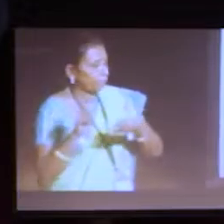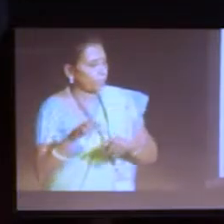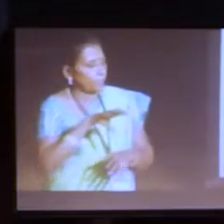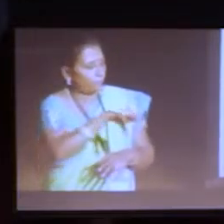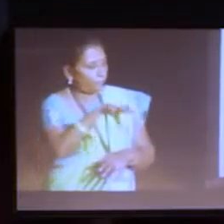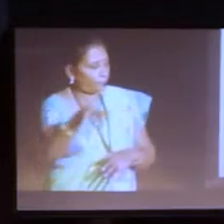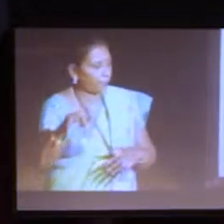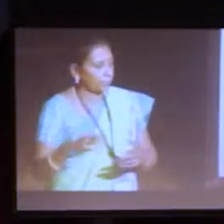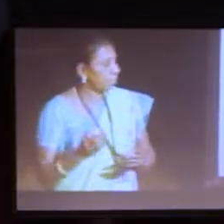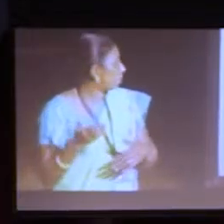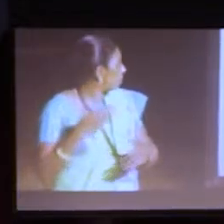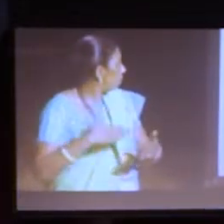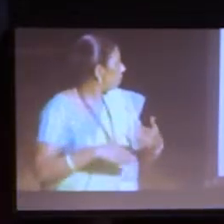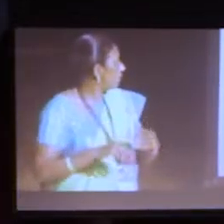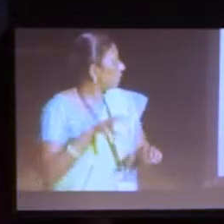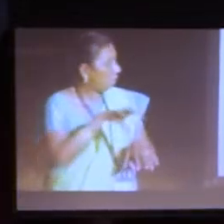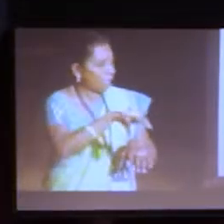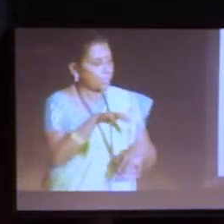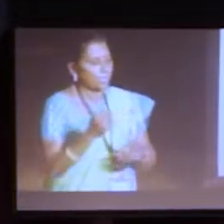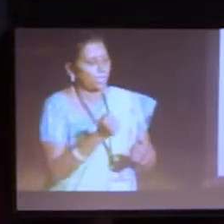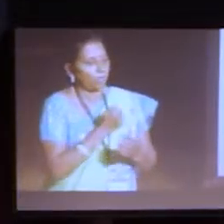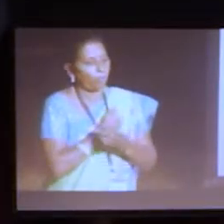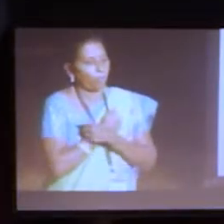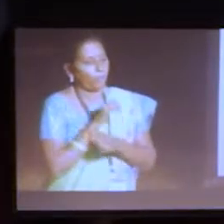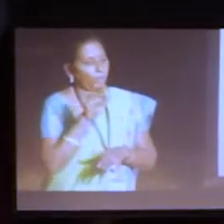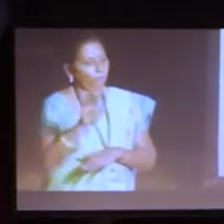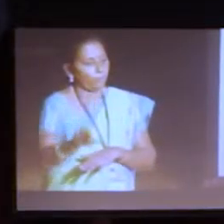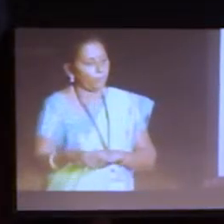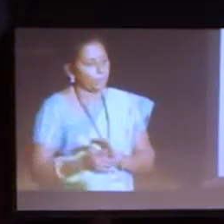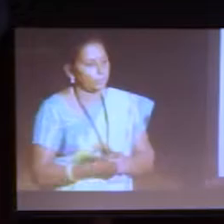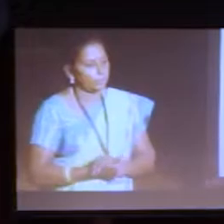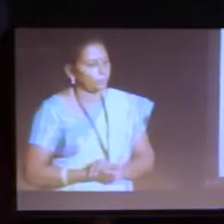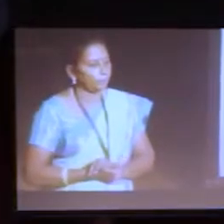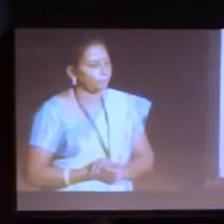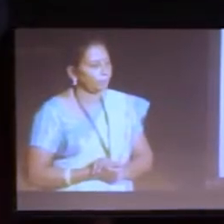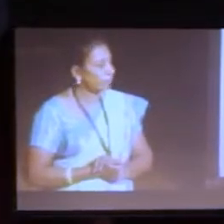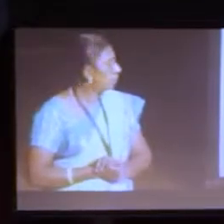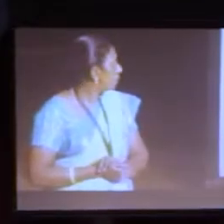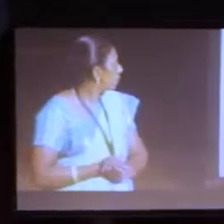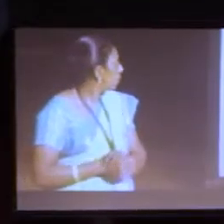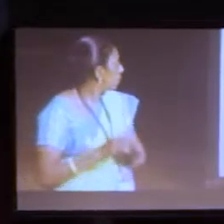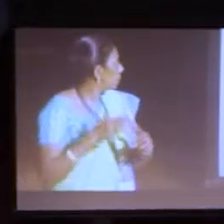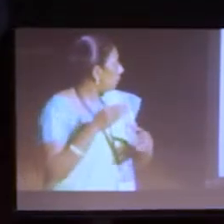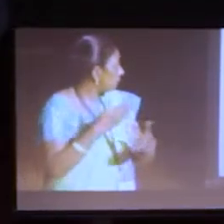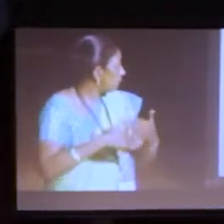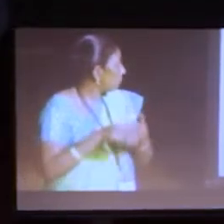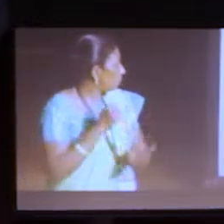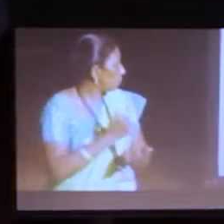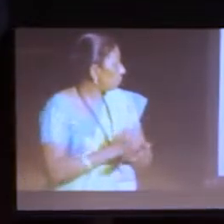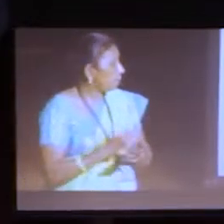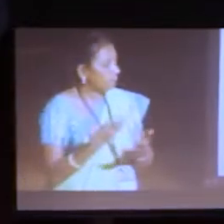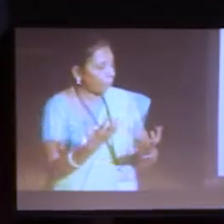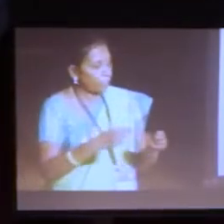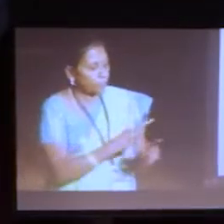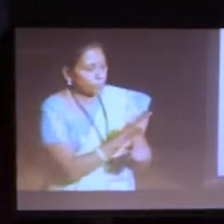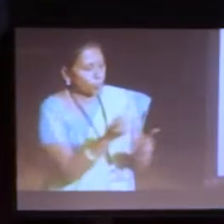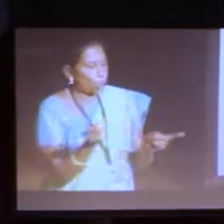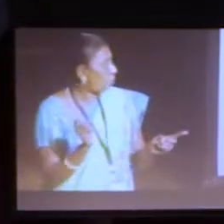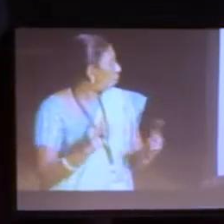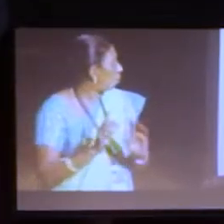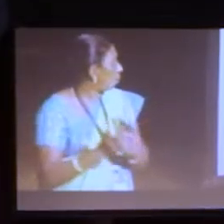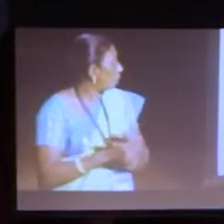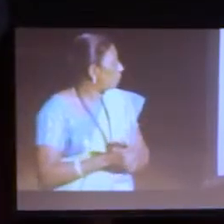their region, city, or country. We believe that accessibility should be available to